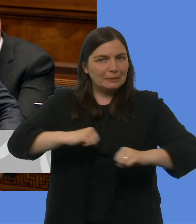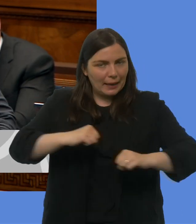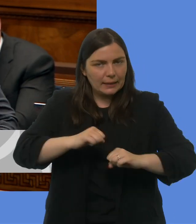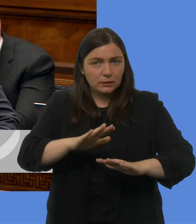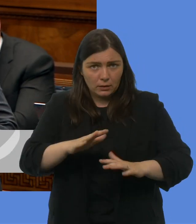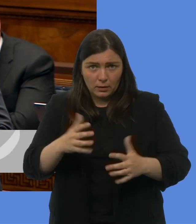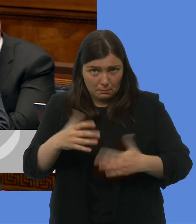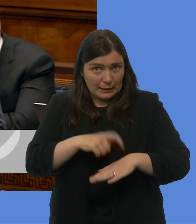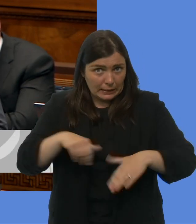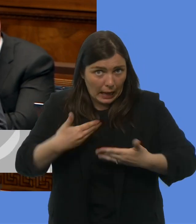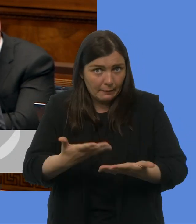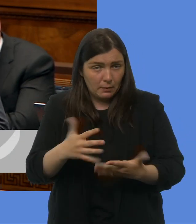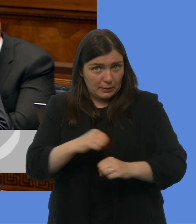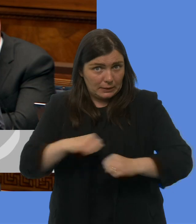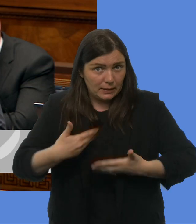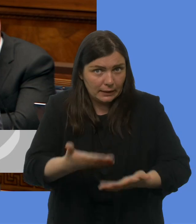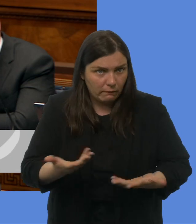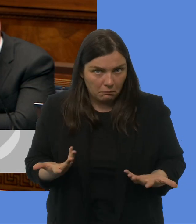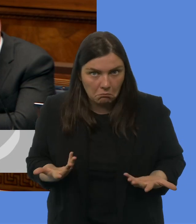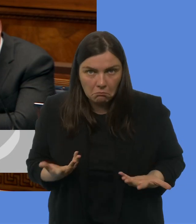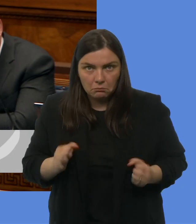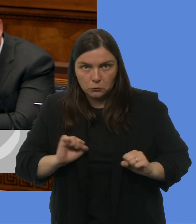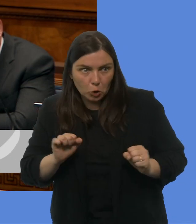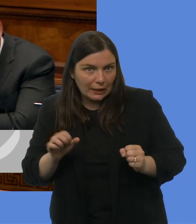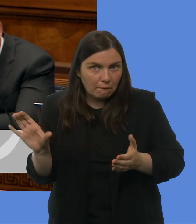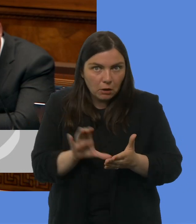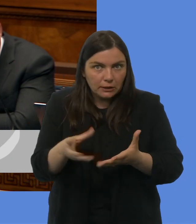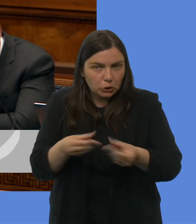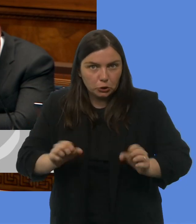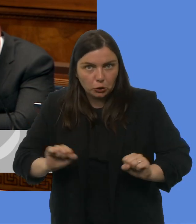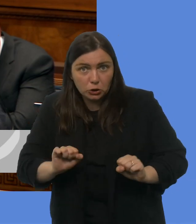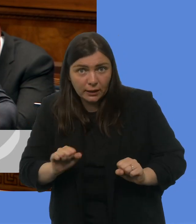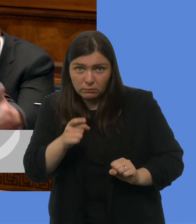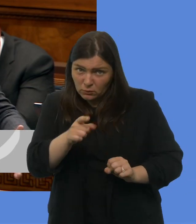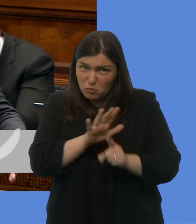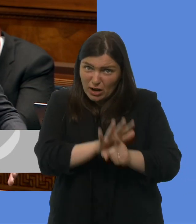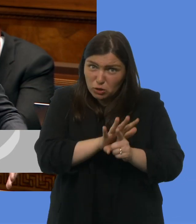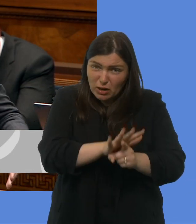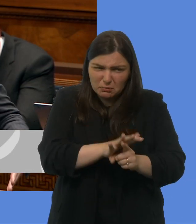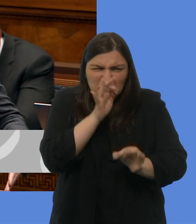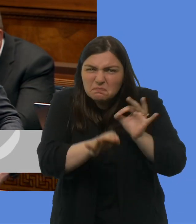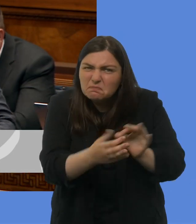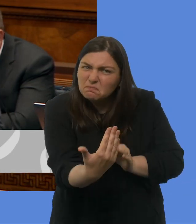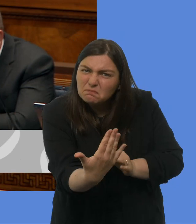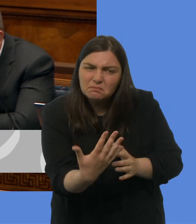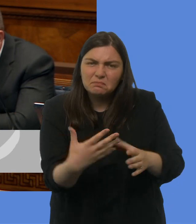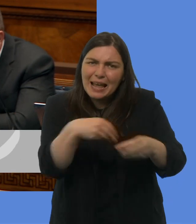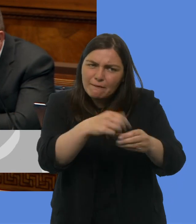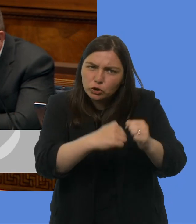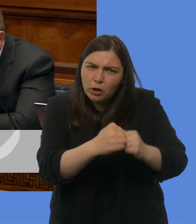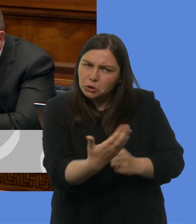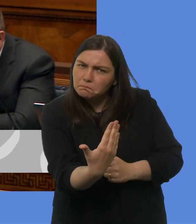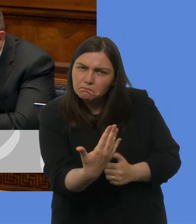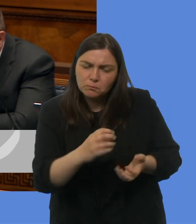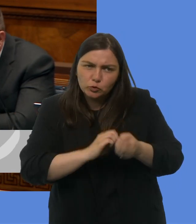is no funding solution, and there appears to be head stuck in the sand. What pressure are you bringing to bear on the Infrastructure Minister to actually come up